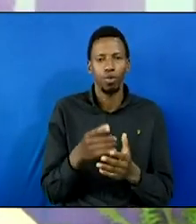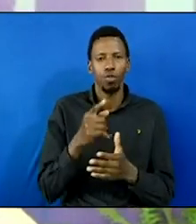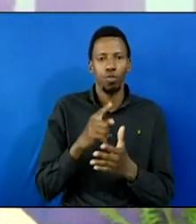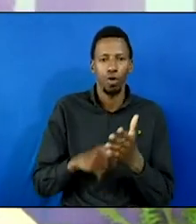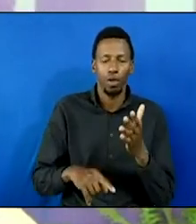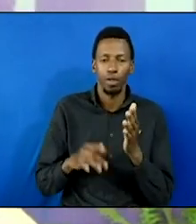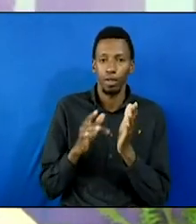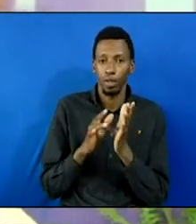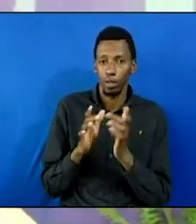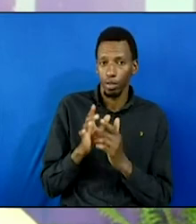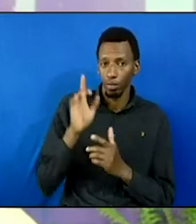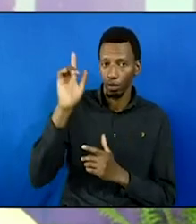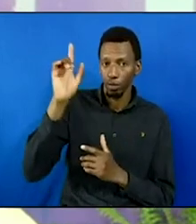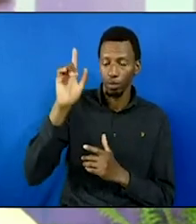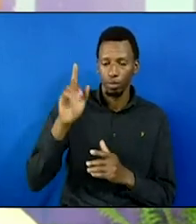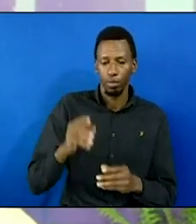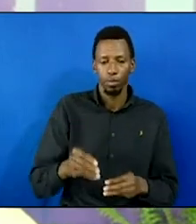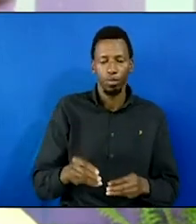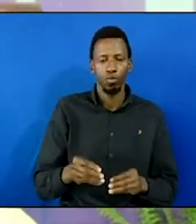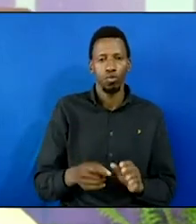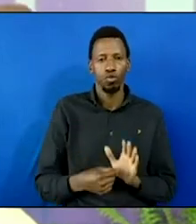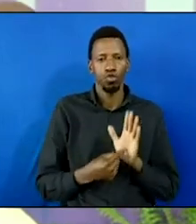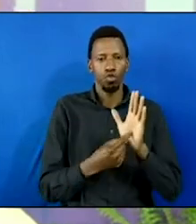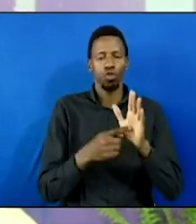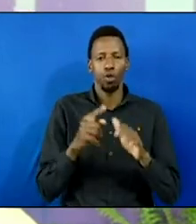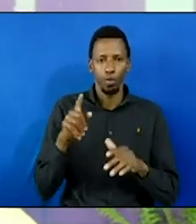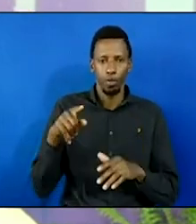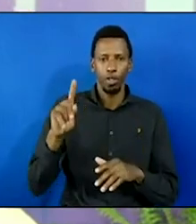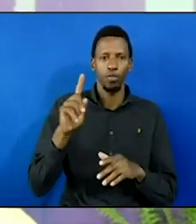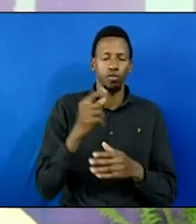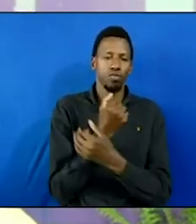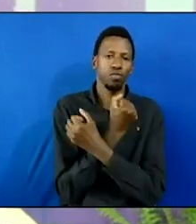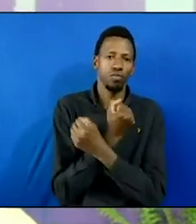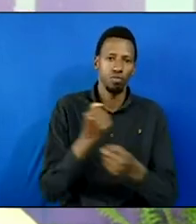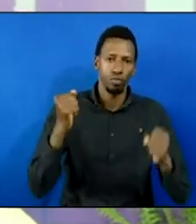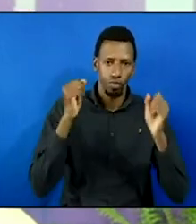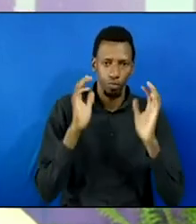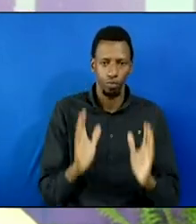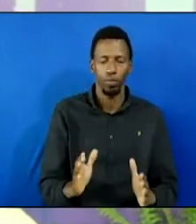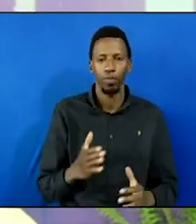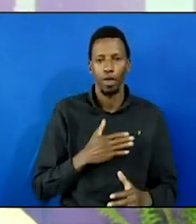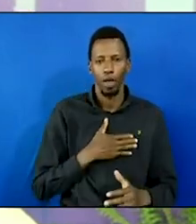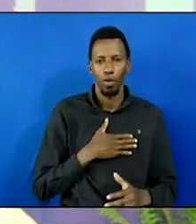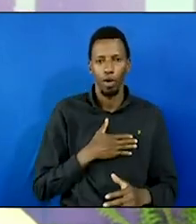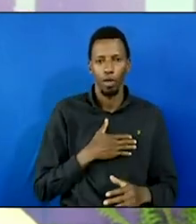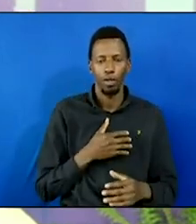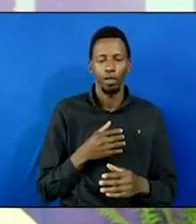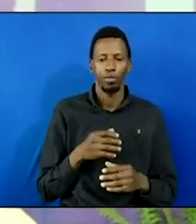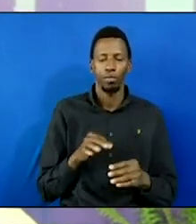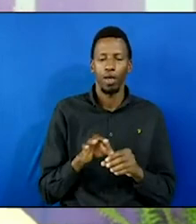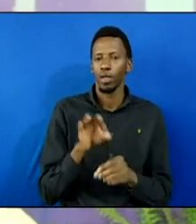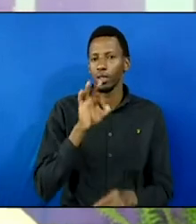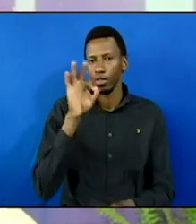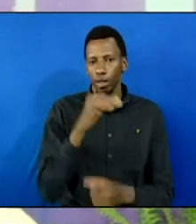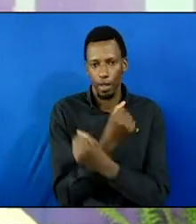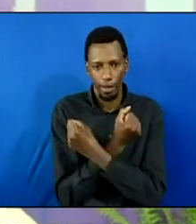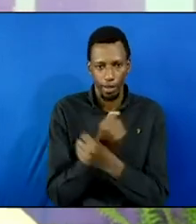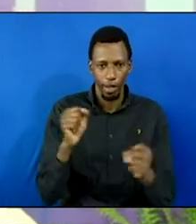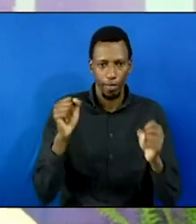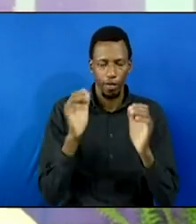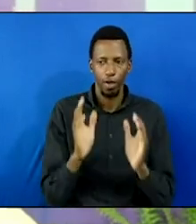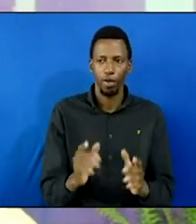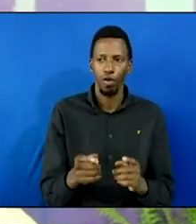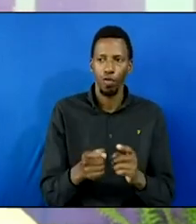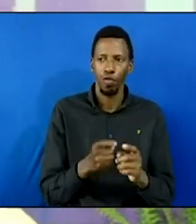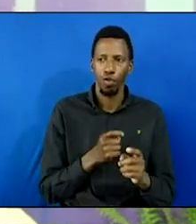what Jesus presents himself to be as the Savior, our Savior, a spiritual Savior, Savior from the bondage